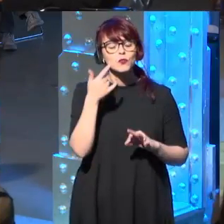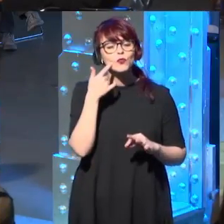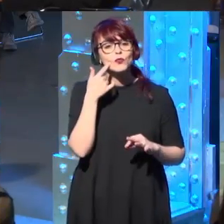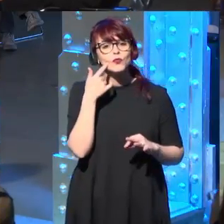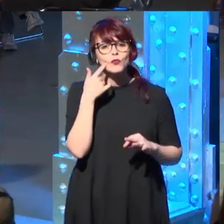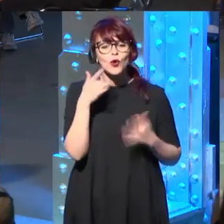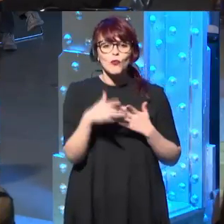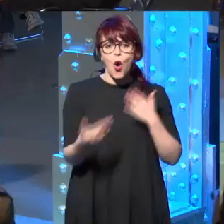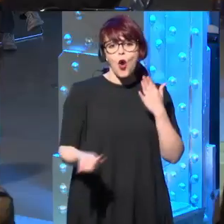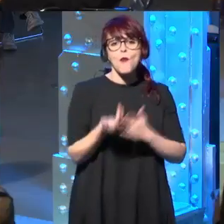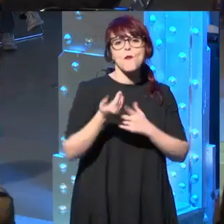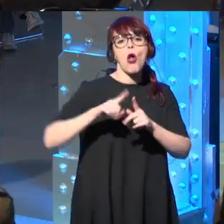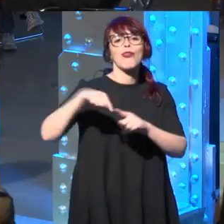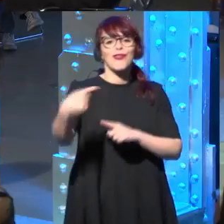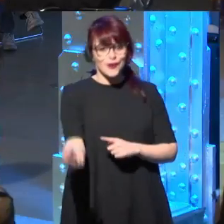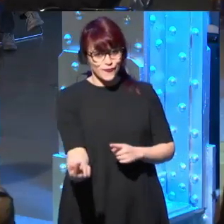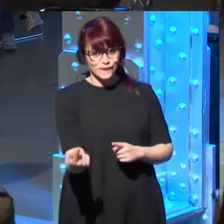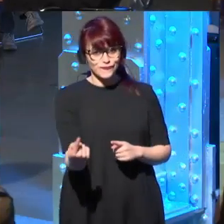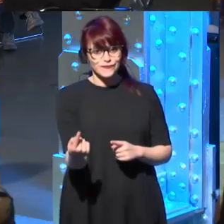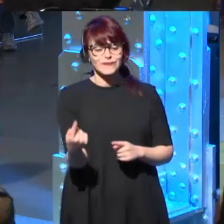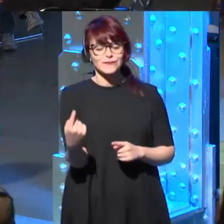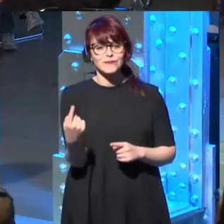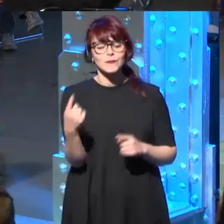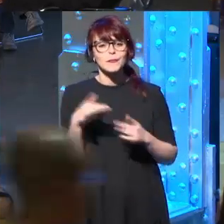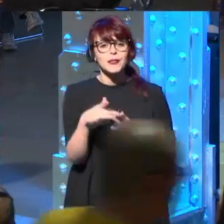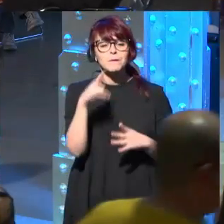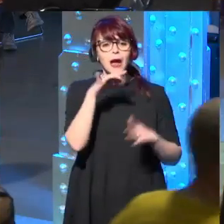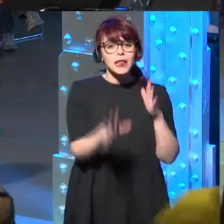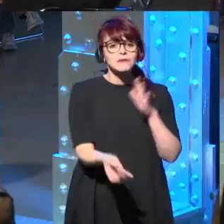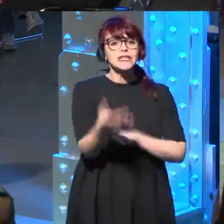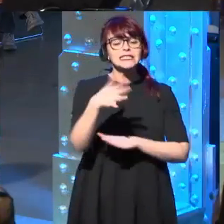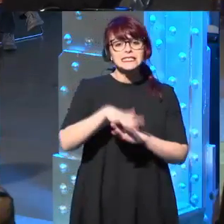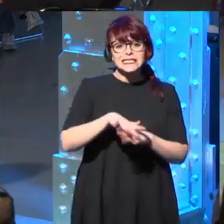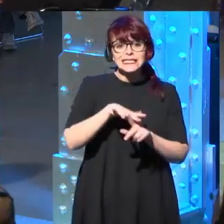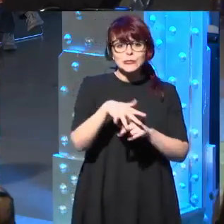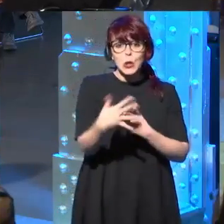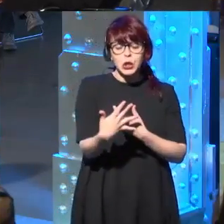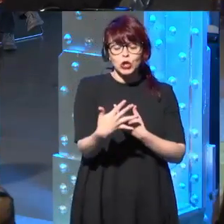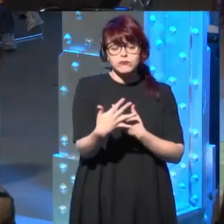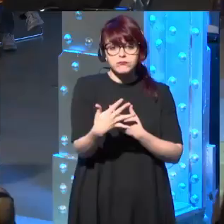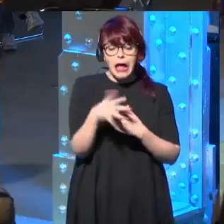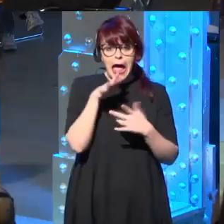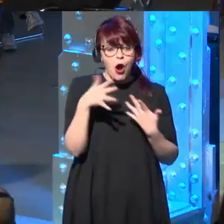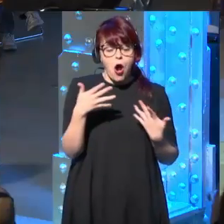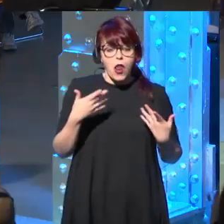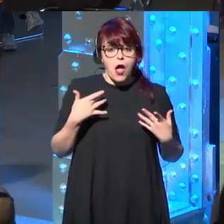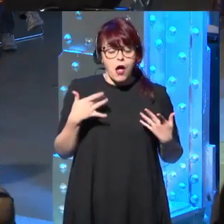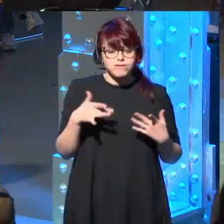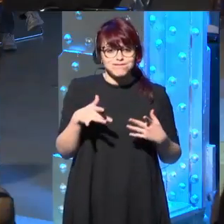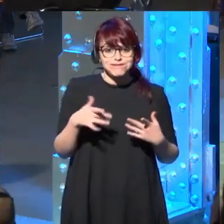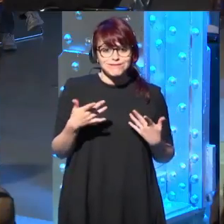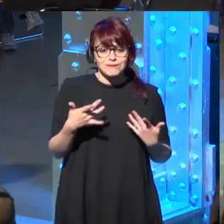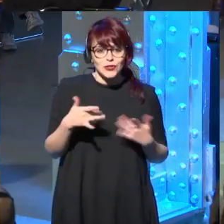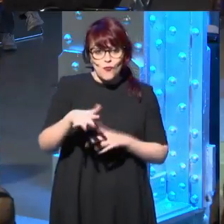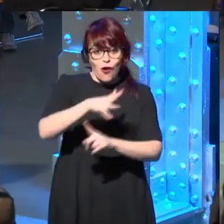have fallen in a situation and they are also partly aware of the history